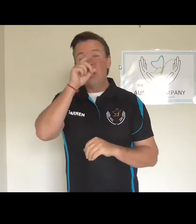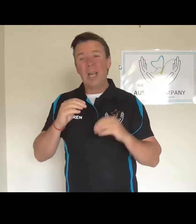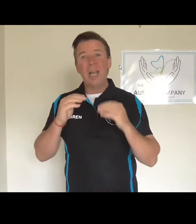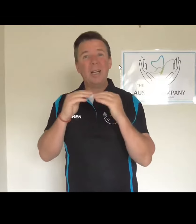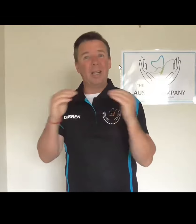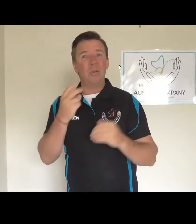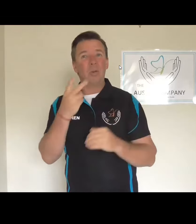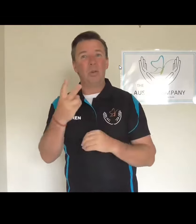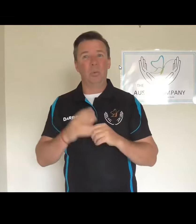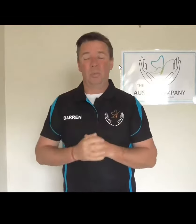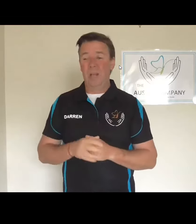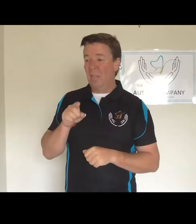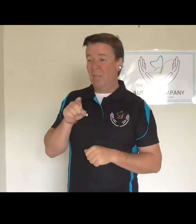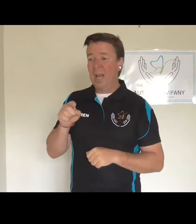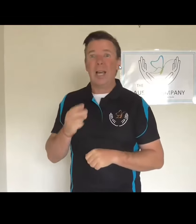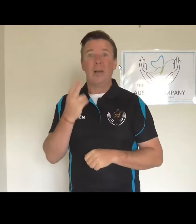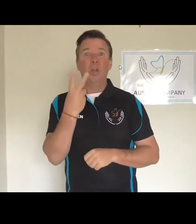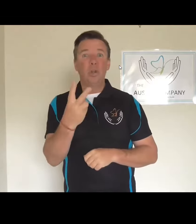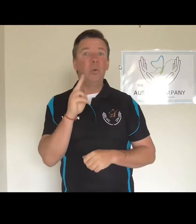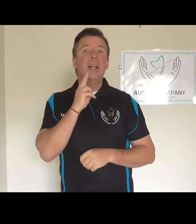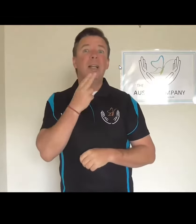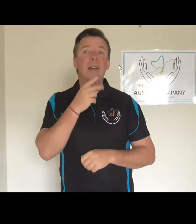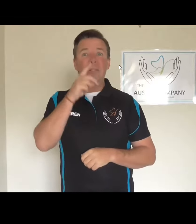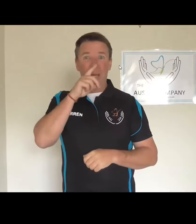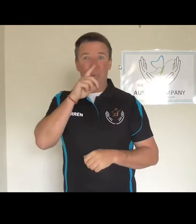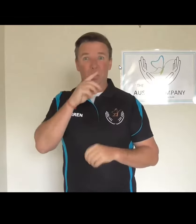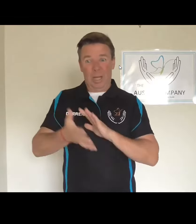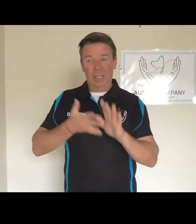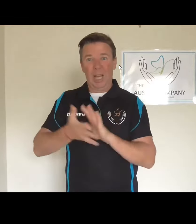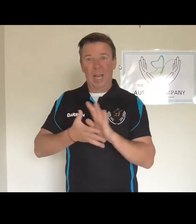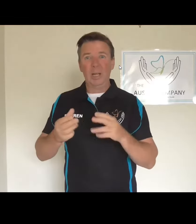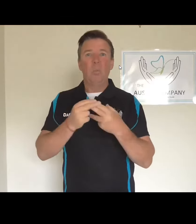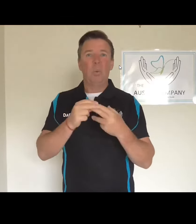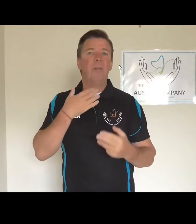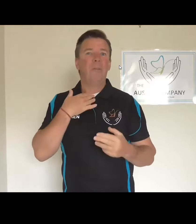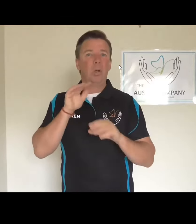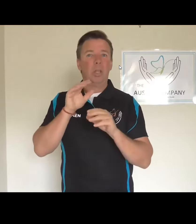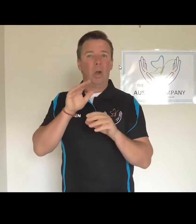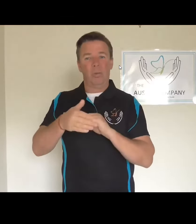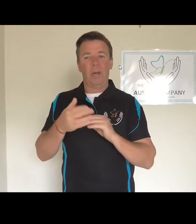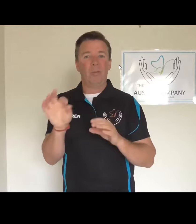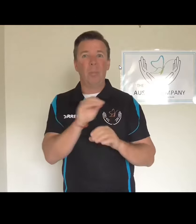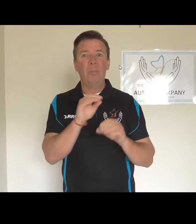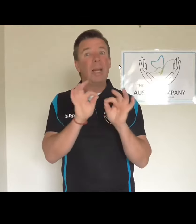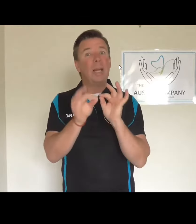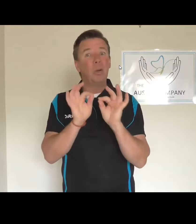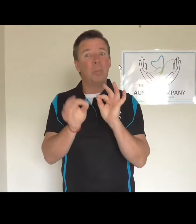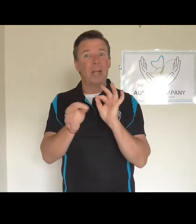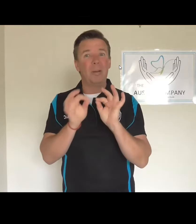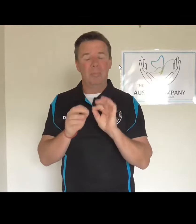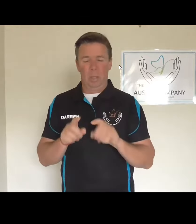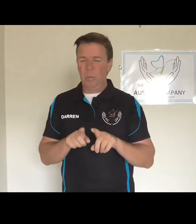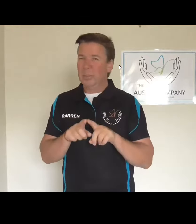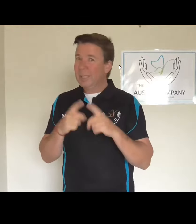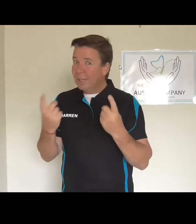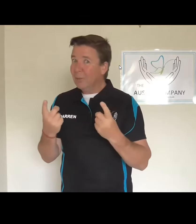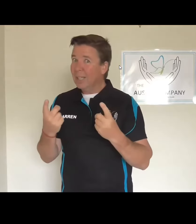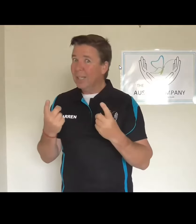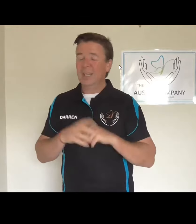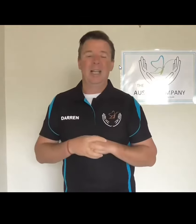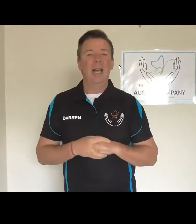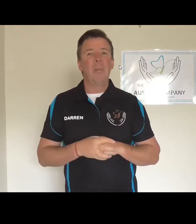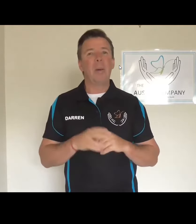can level 2. That have 2 deaf people sign with voice over from interpreter. A